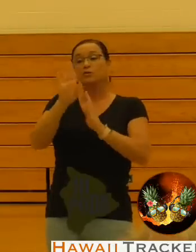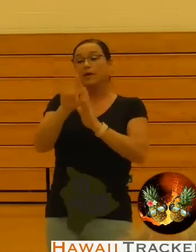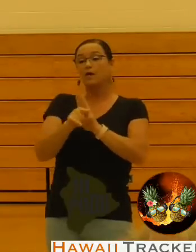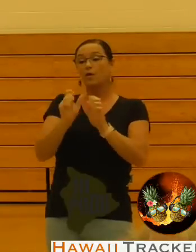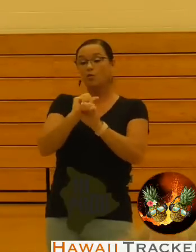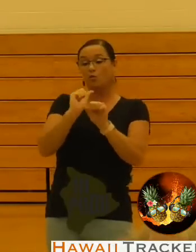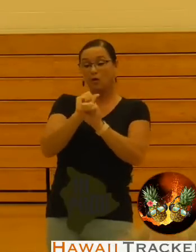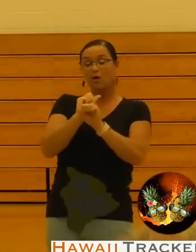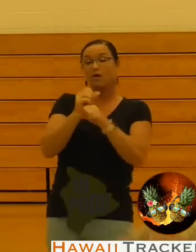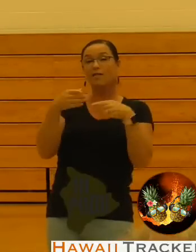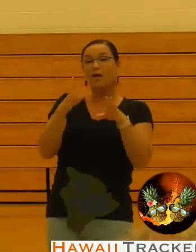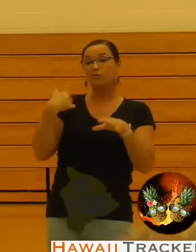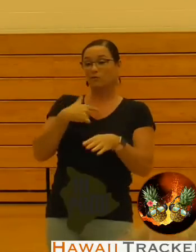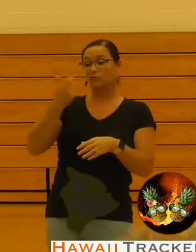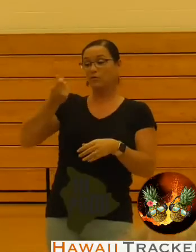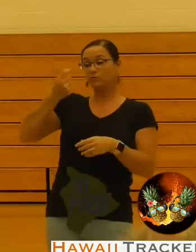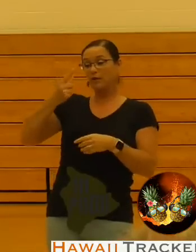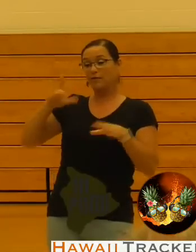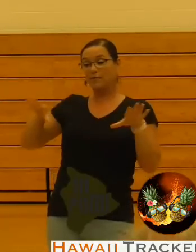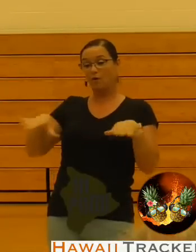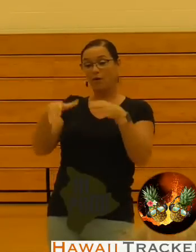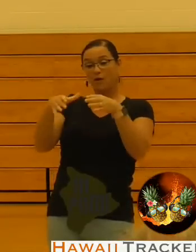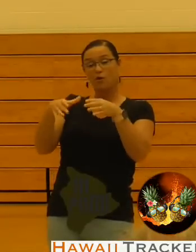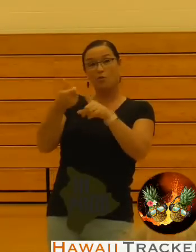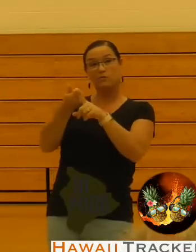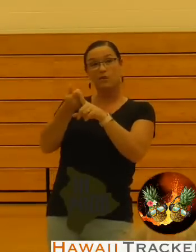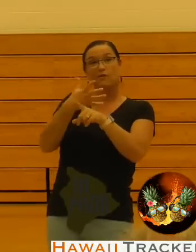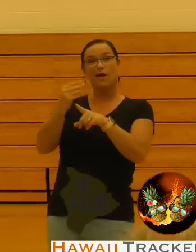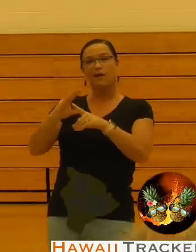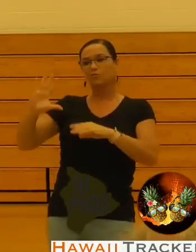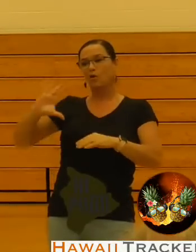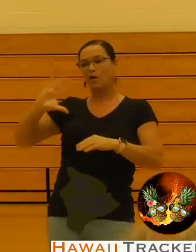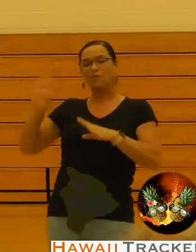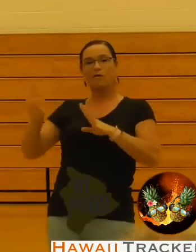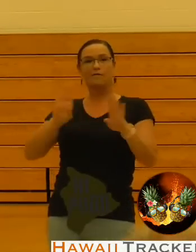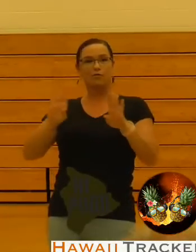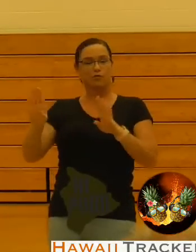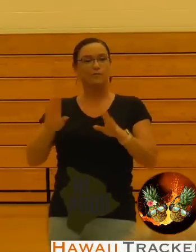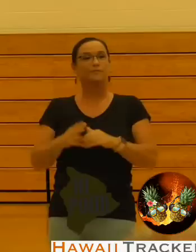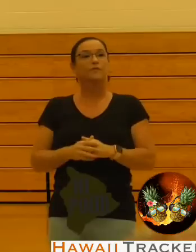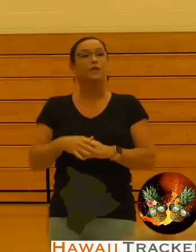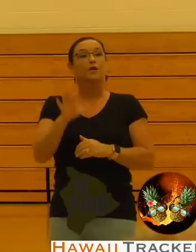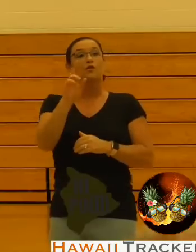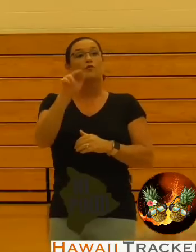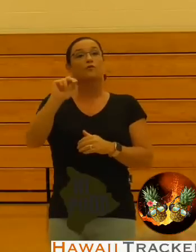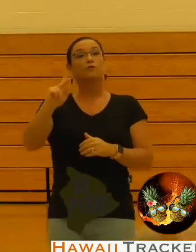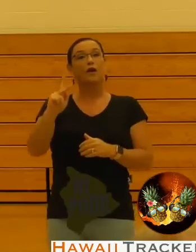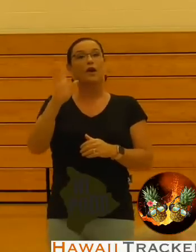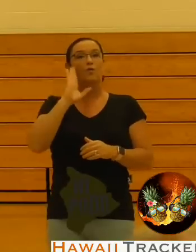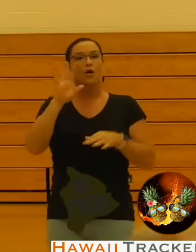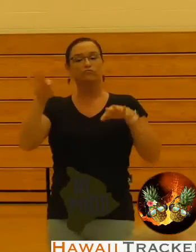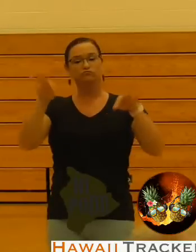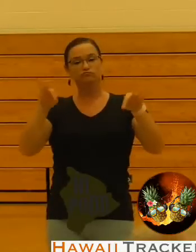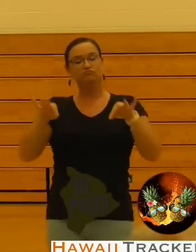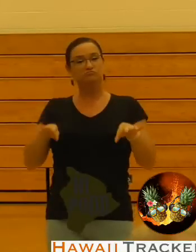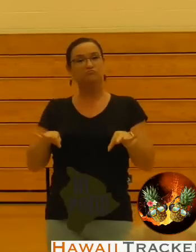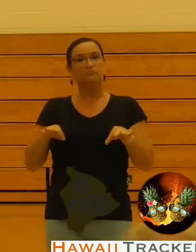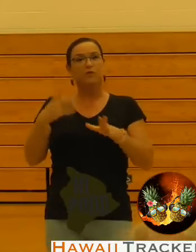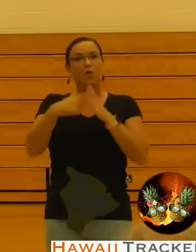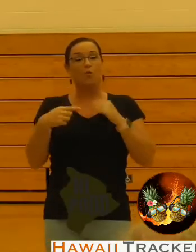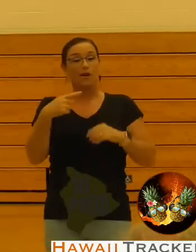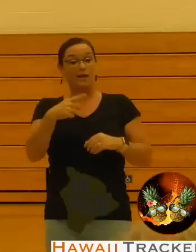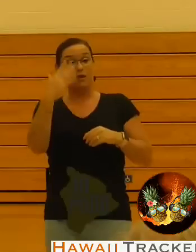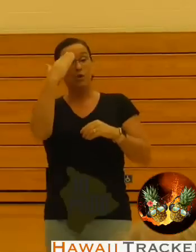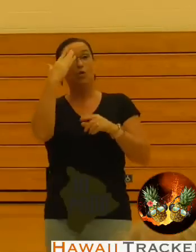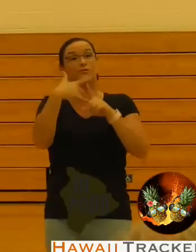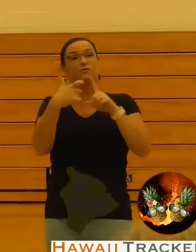us to understand the volcano and a lot of its prior behavior. So Frank will fill you in on, you know, what he knows